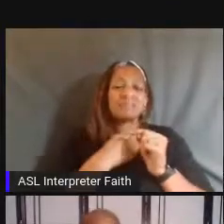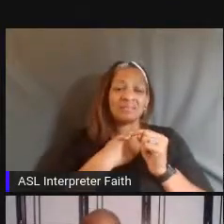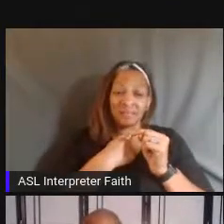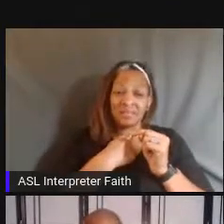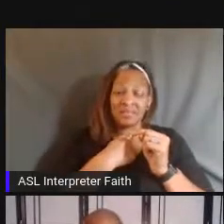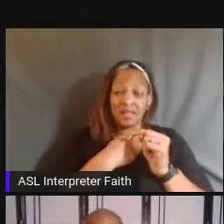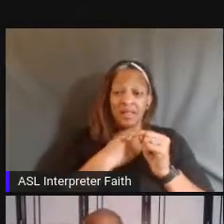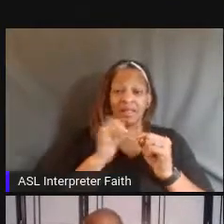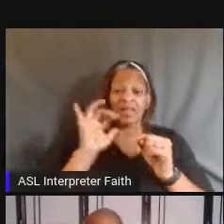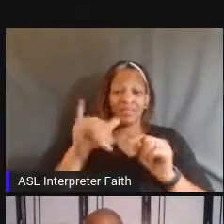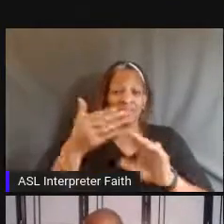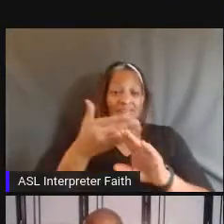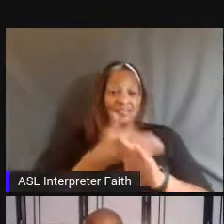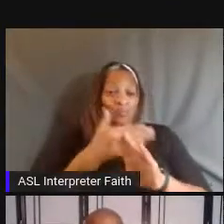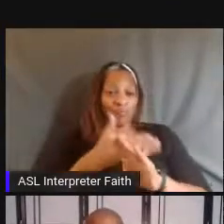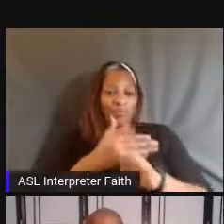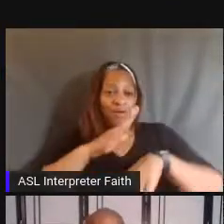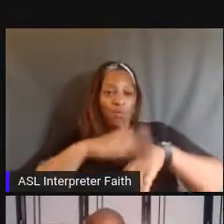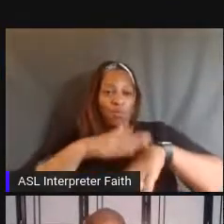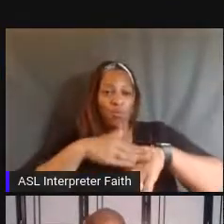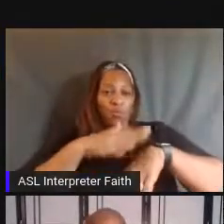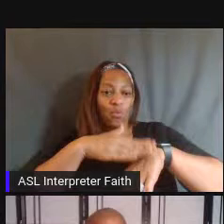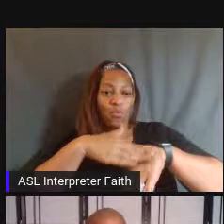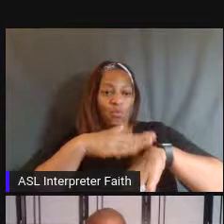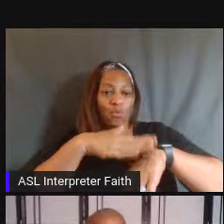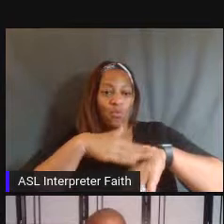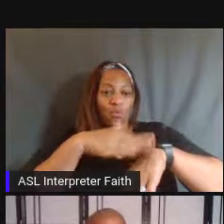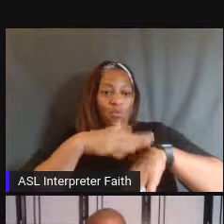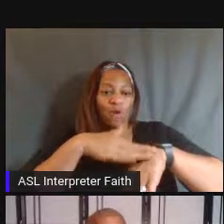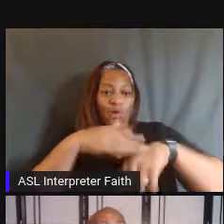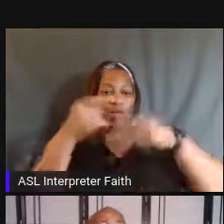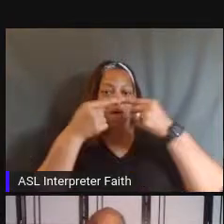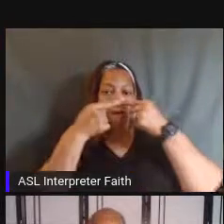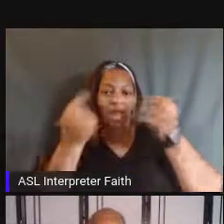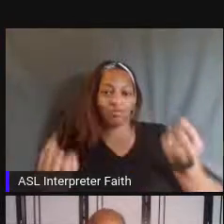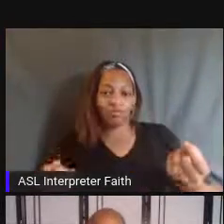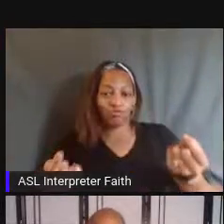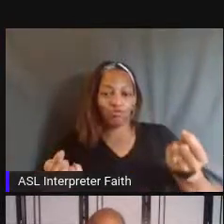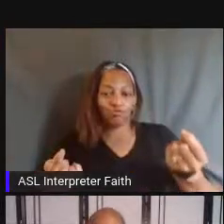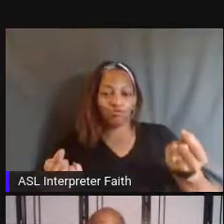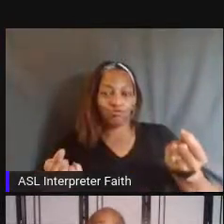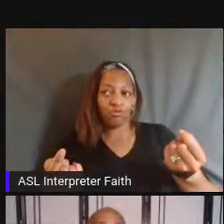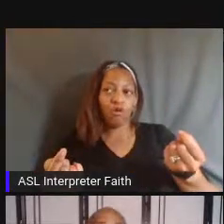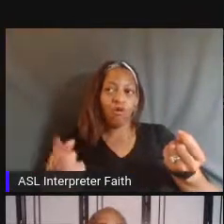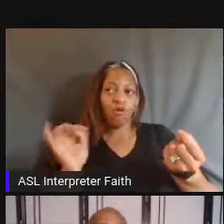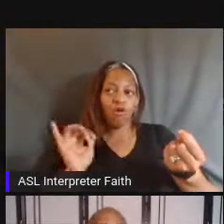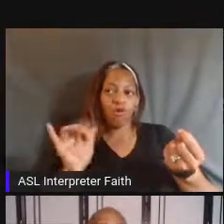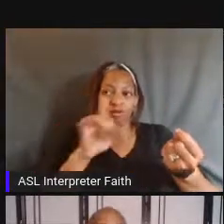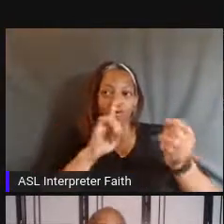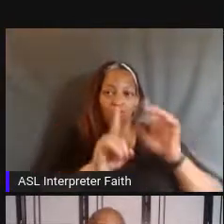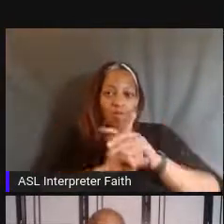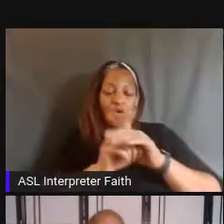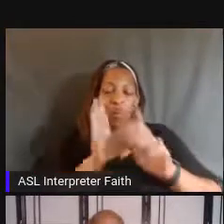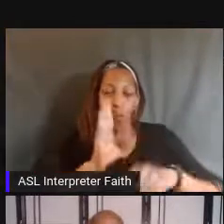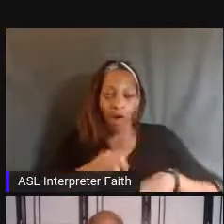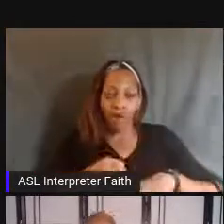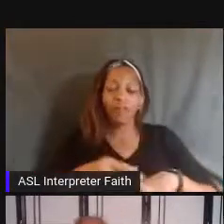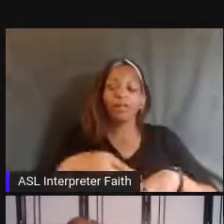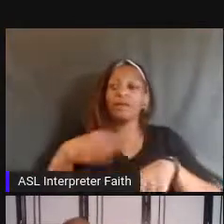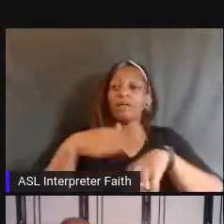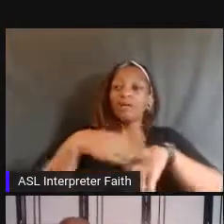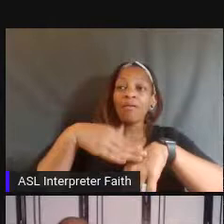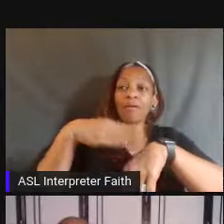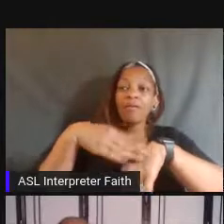it's the precursor that lets me know allergies. Let me do something preemptively so that